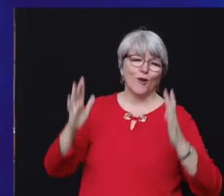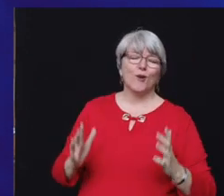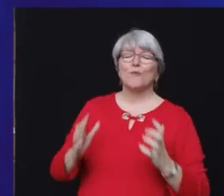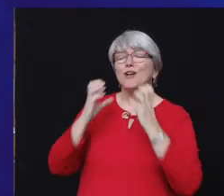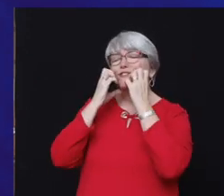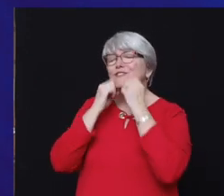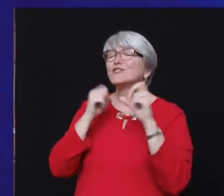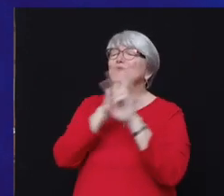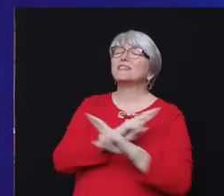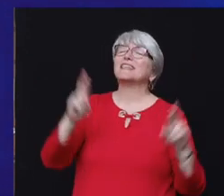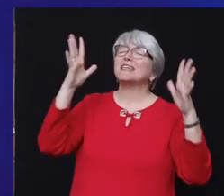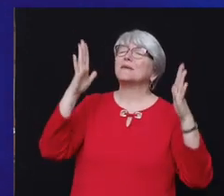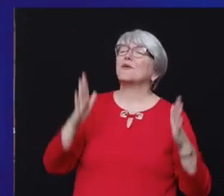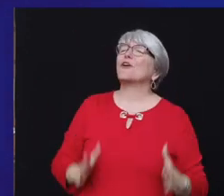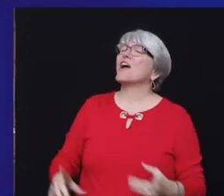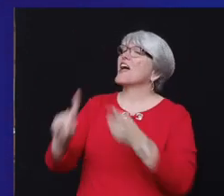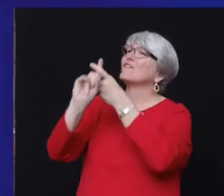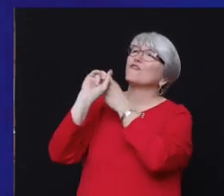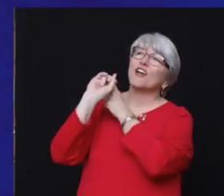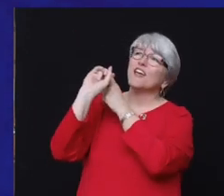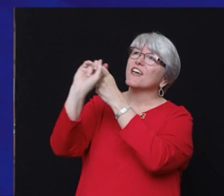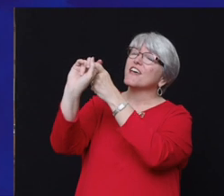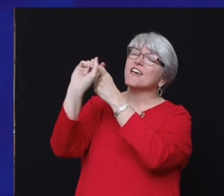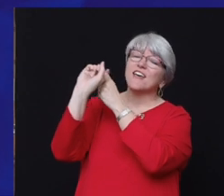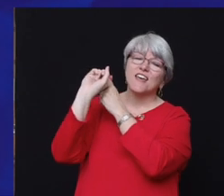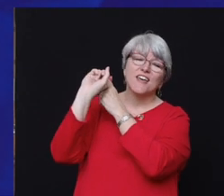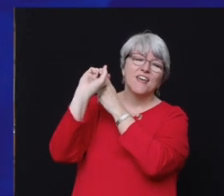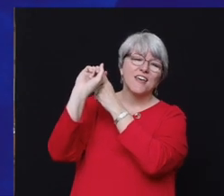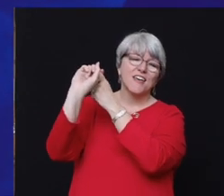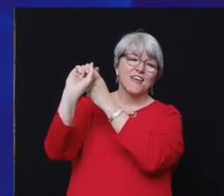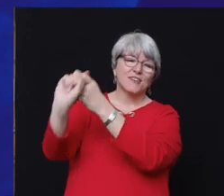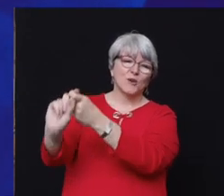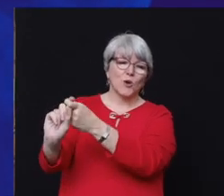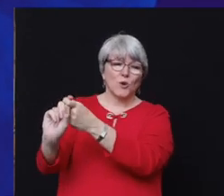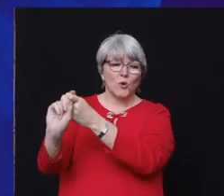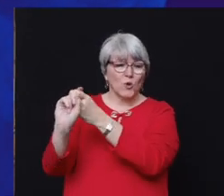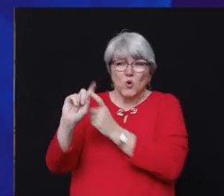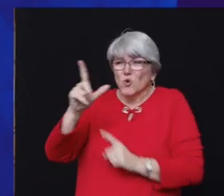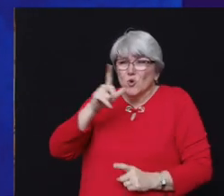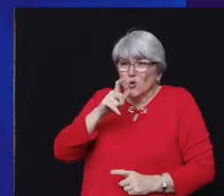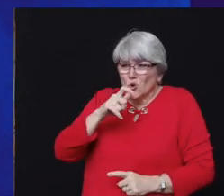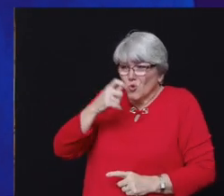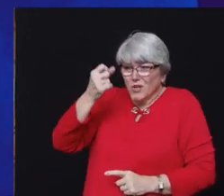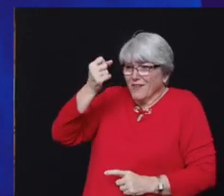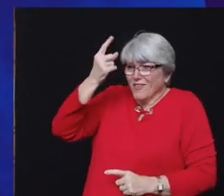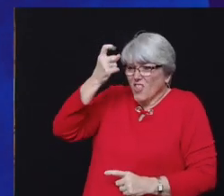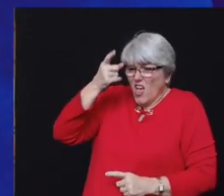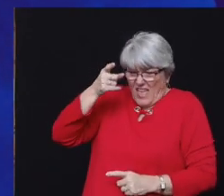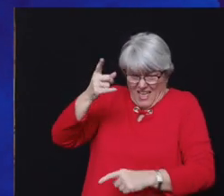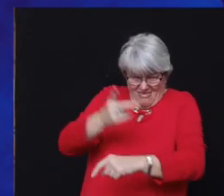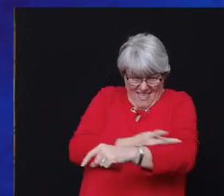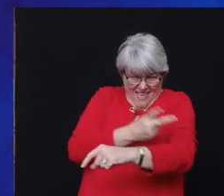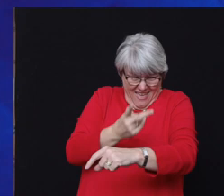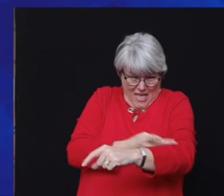Savior, precious Redeemer and Friend. Who would have thought that